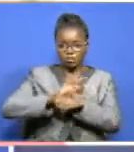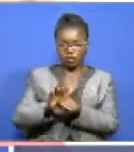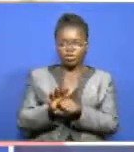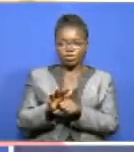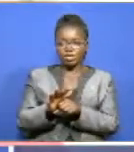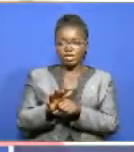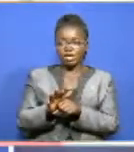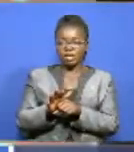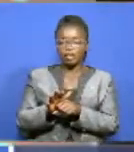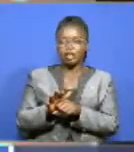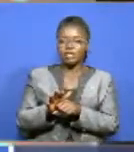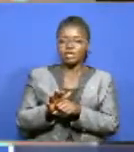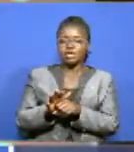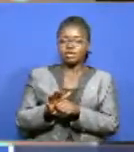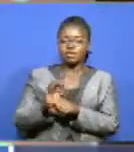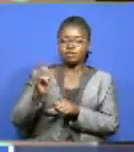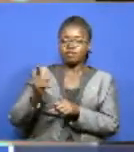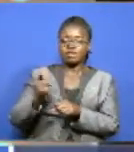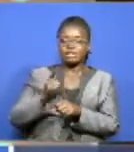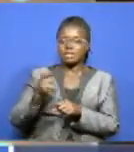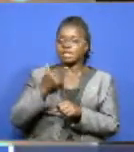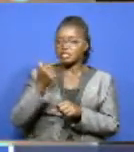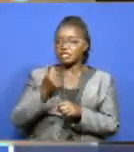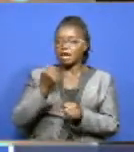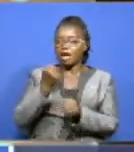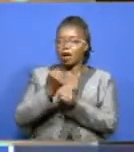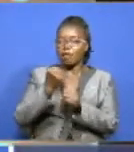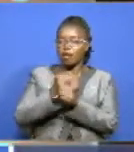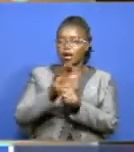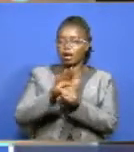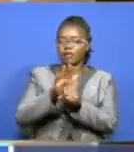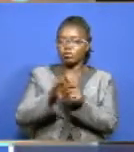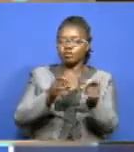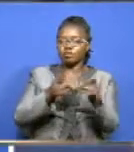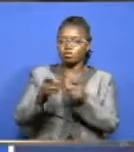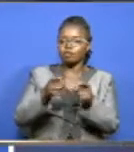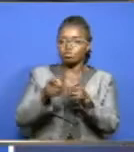The First Lady said a lot of work needs to be done to curb the spread of